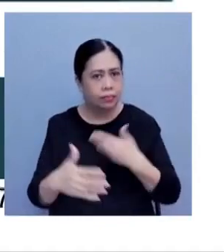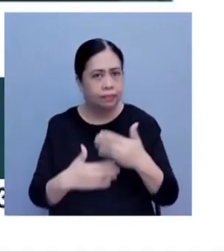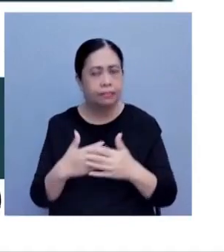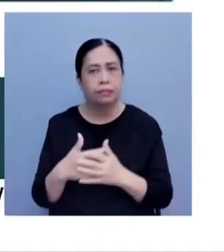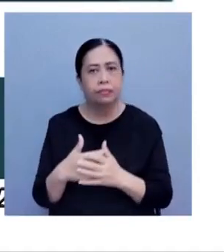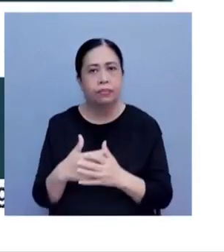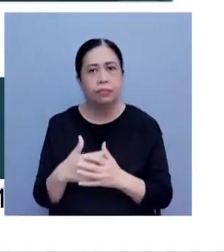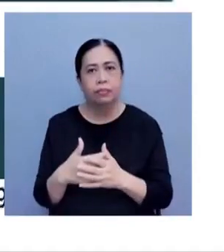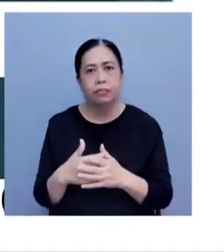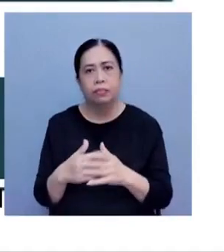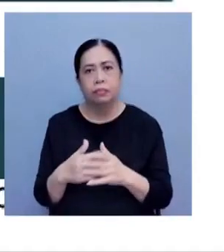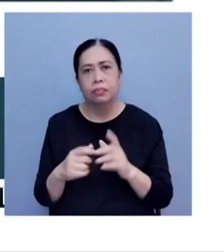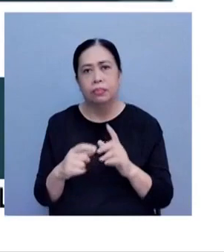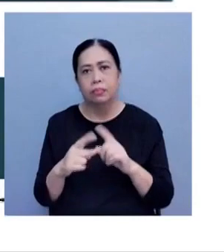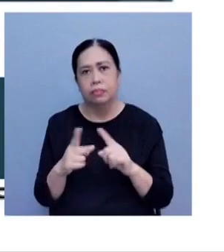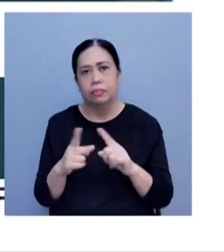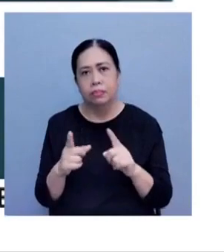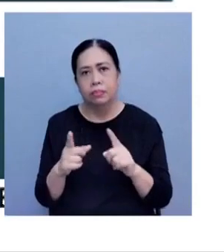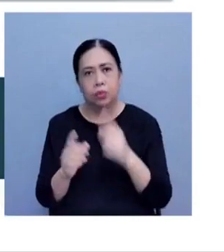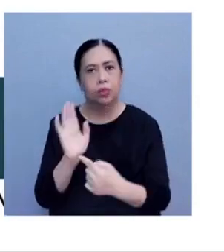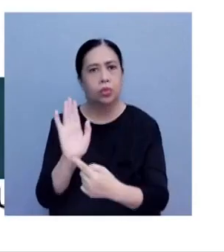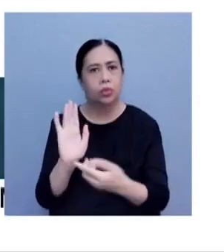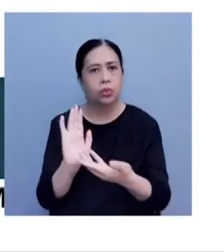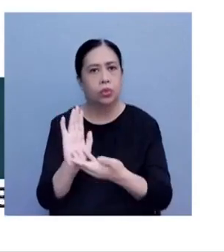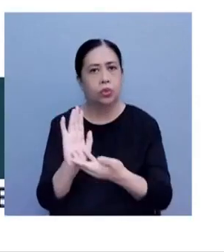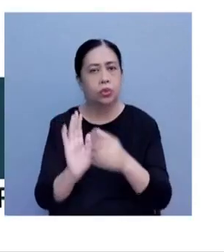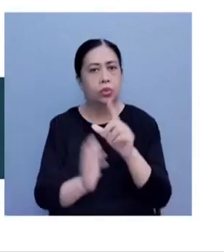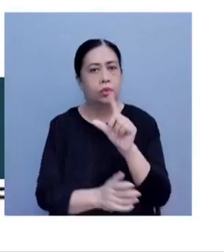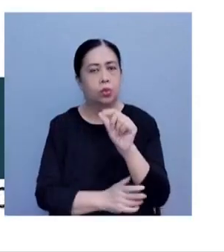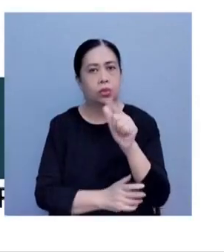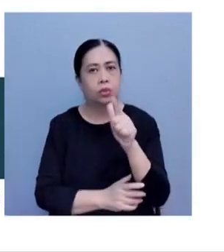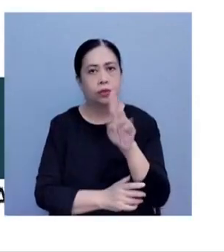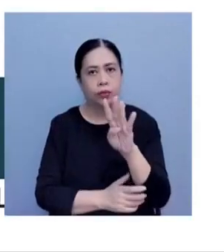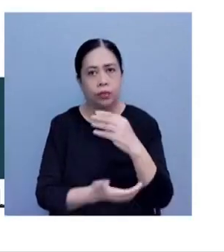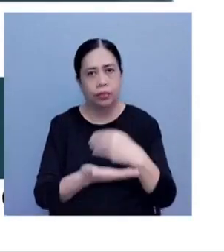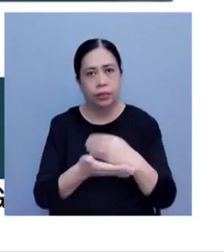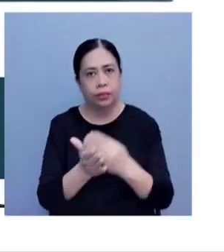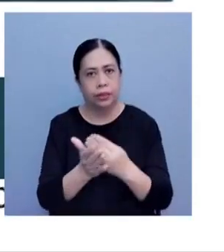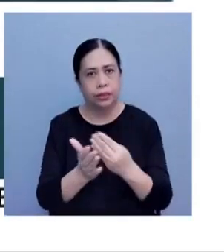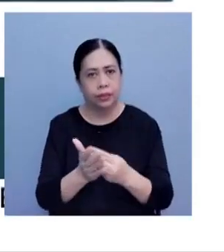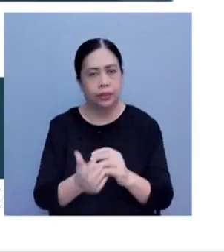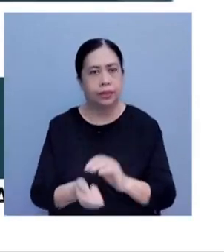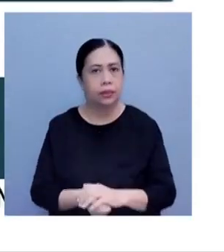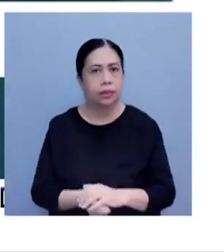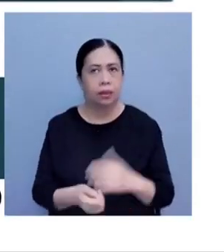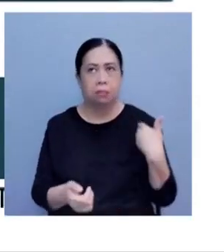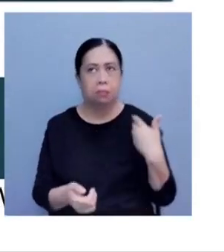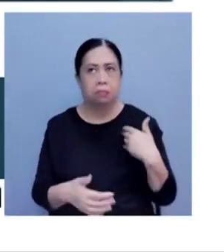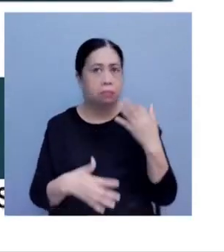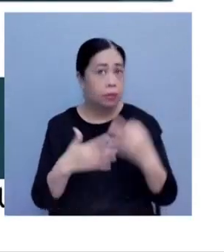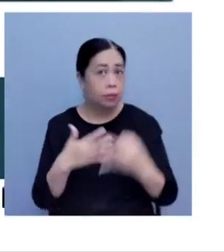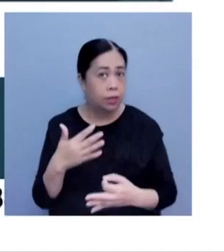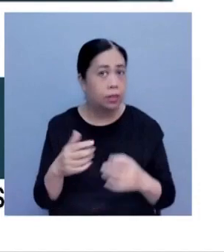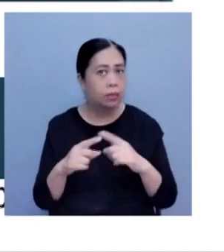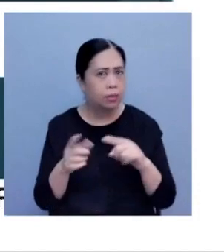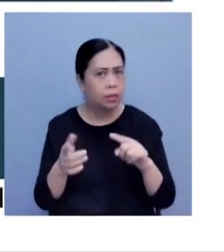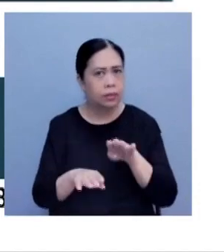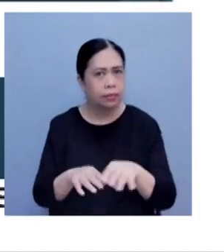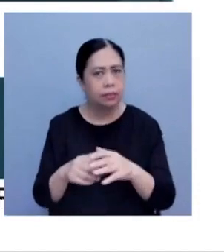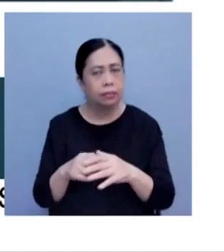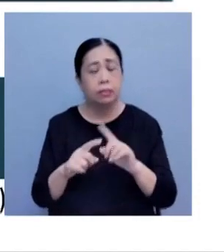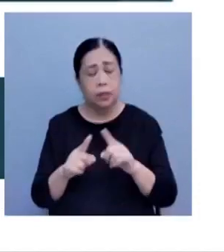it will be reflected in the 2024 budget. Nothing yet is final, but this is the first step. But